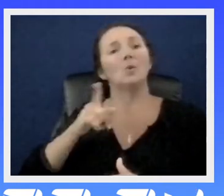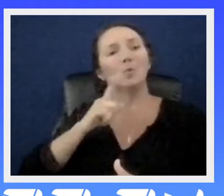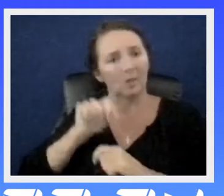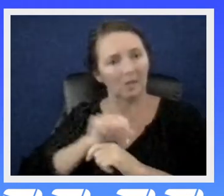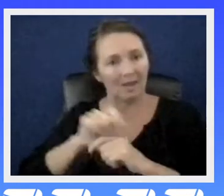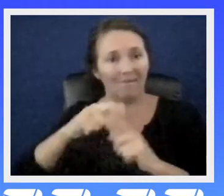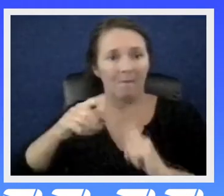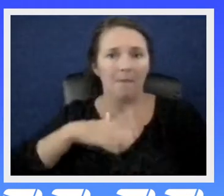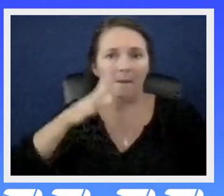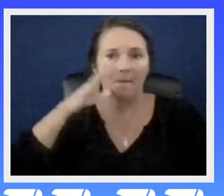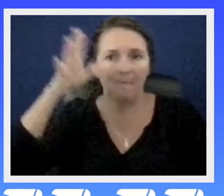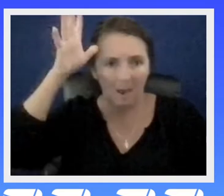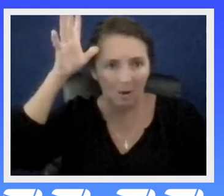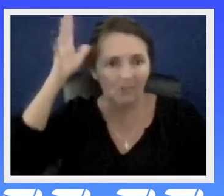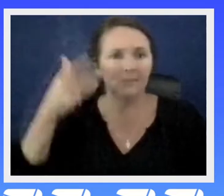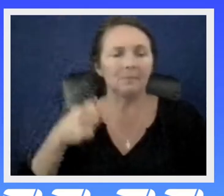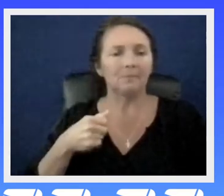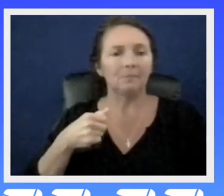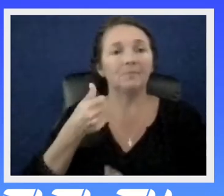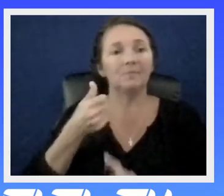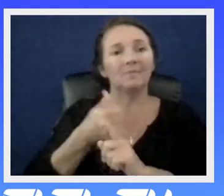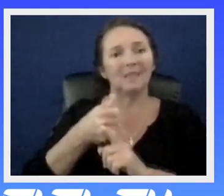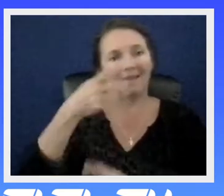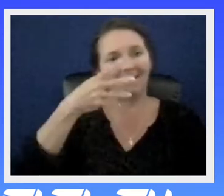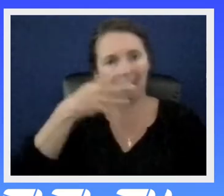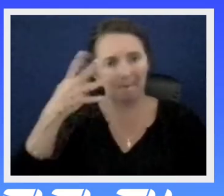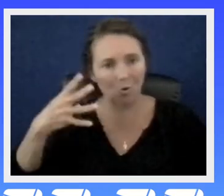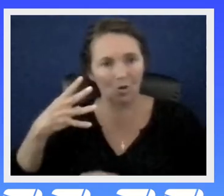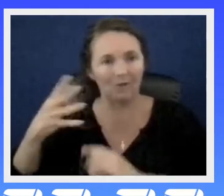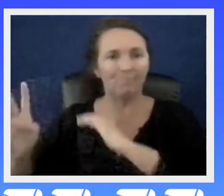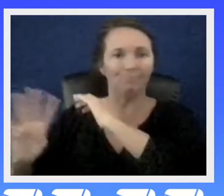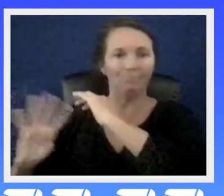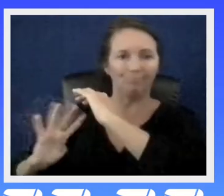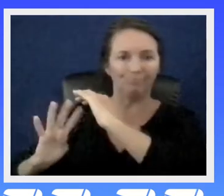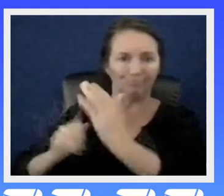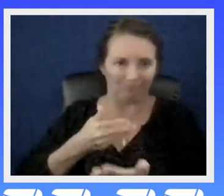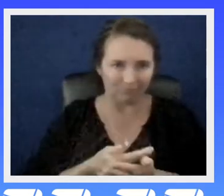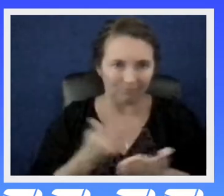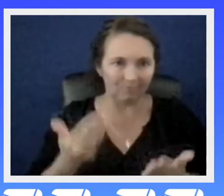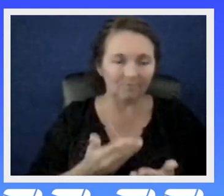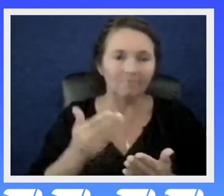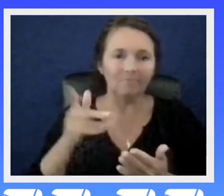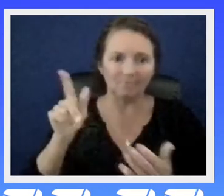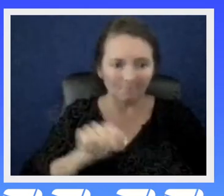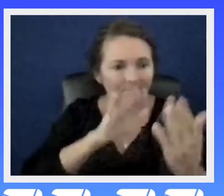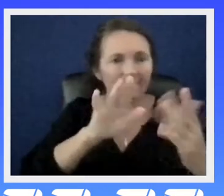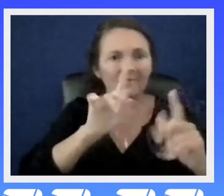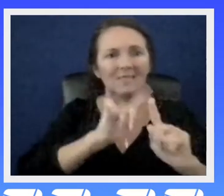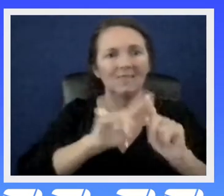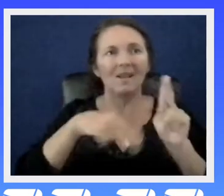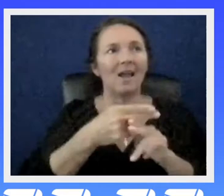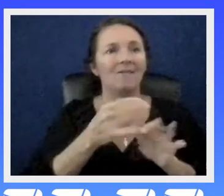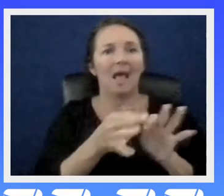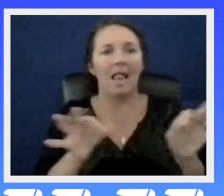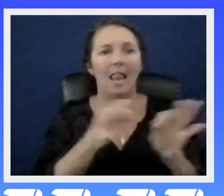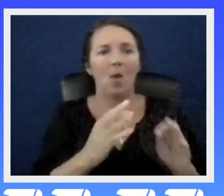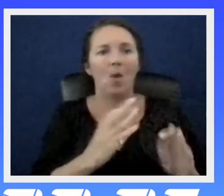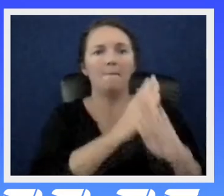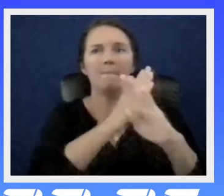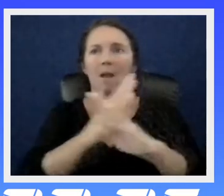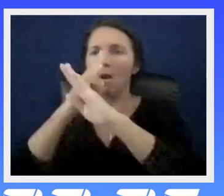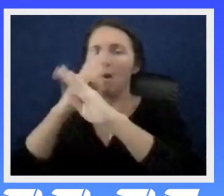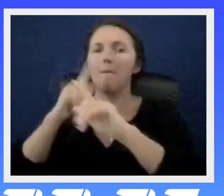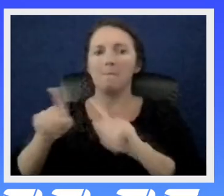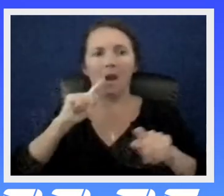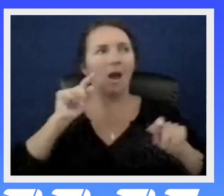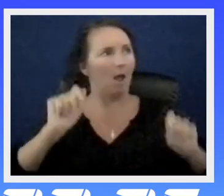who are immigrants and arrived in this country facing tremendous language barriers, but able to connect and transcend